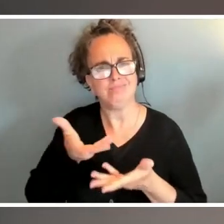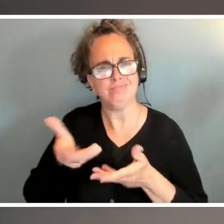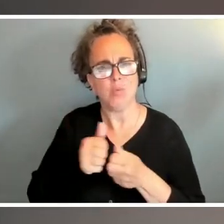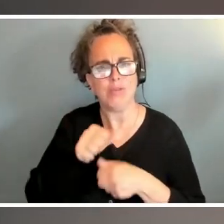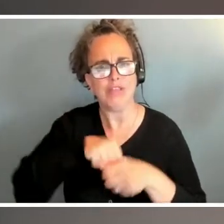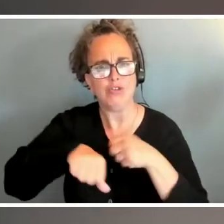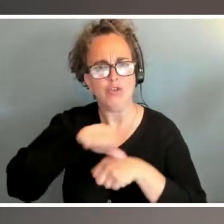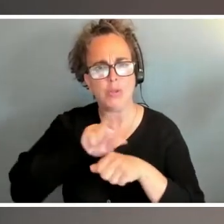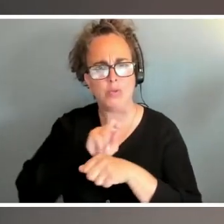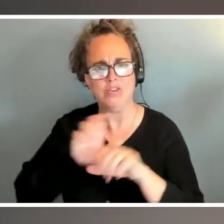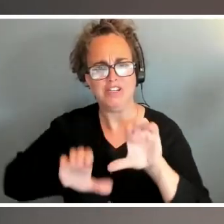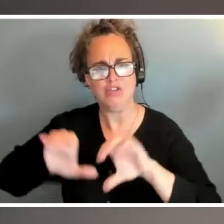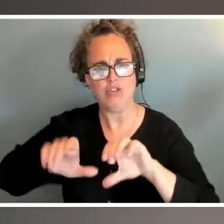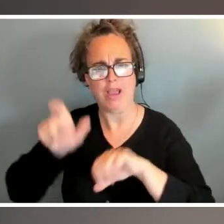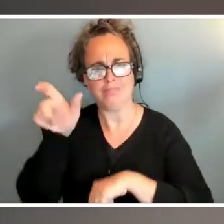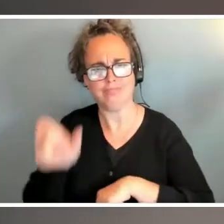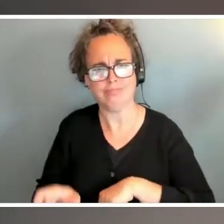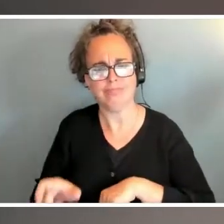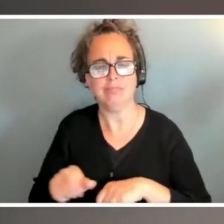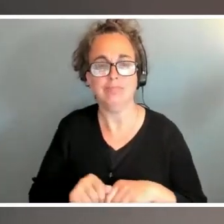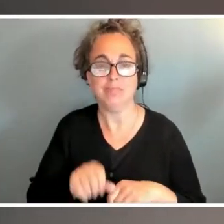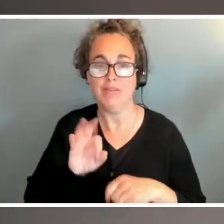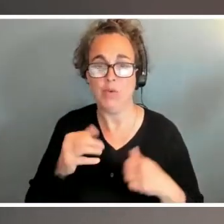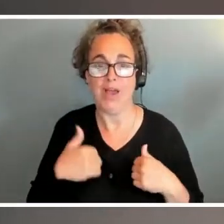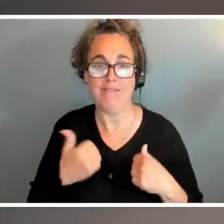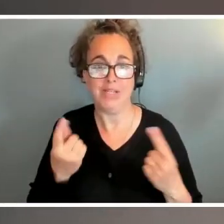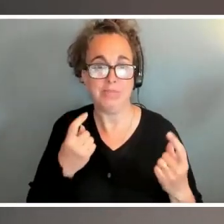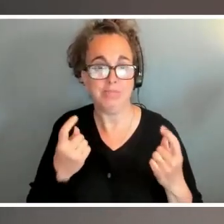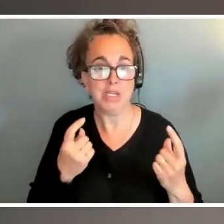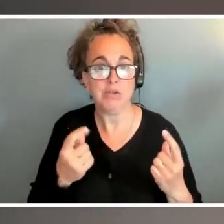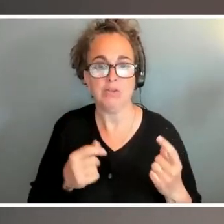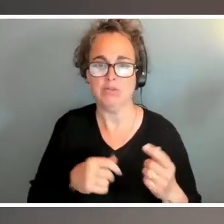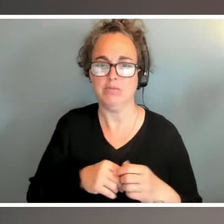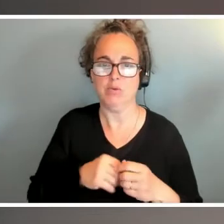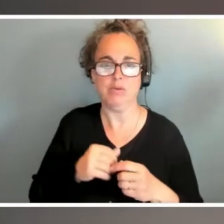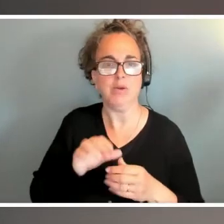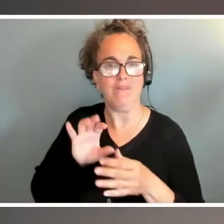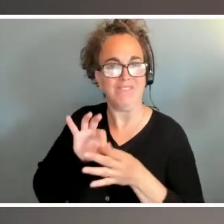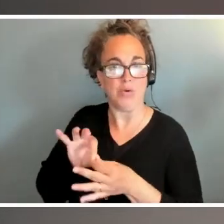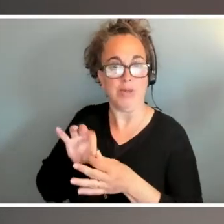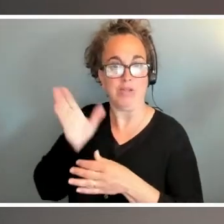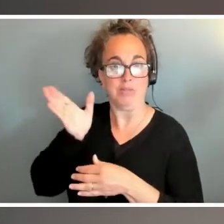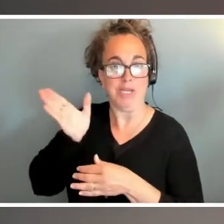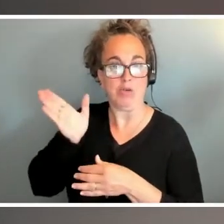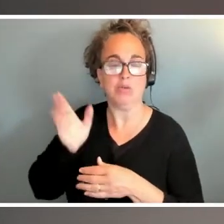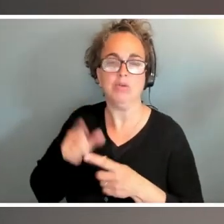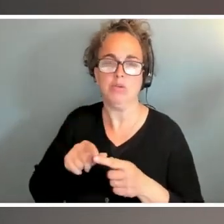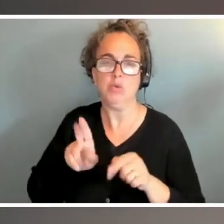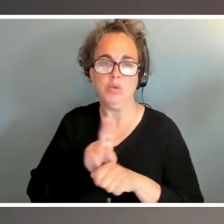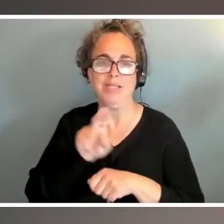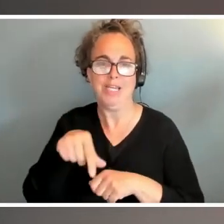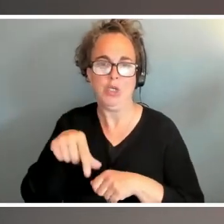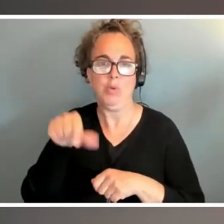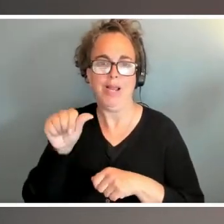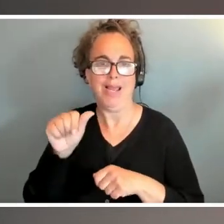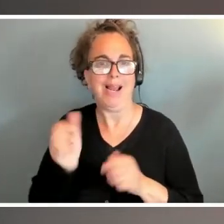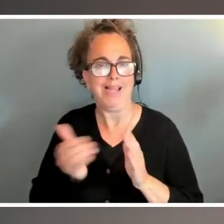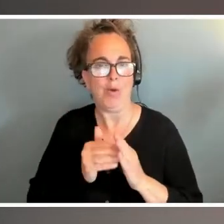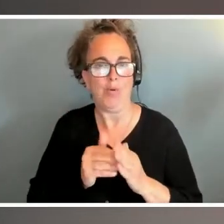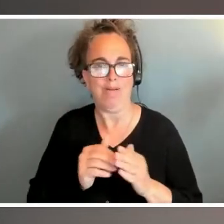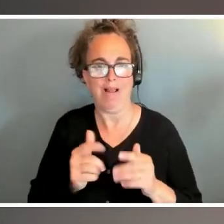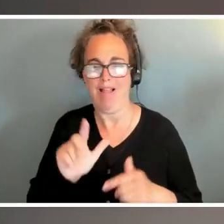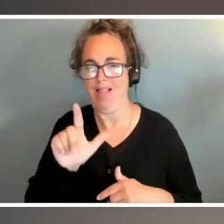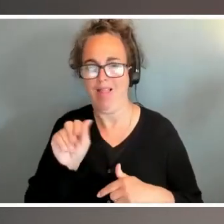you have questions for speakers, you can submit those via the Q&A function. And we are live tweeting again today. So you